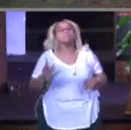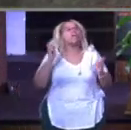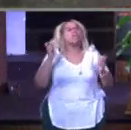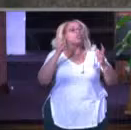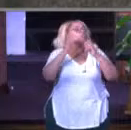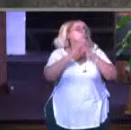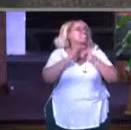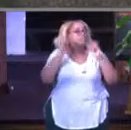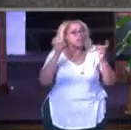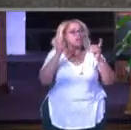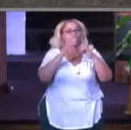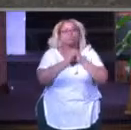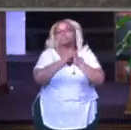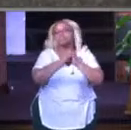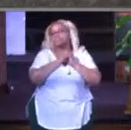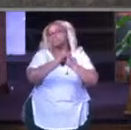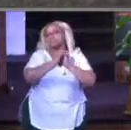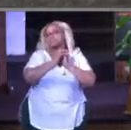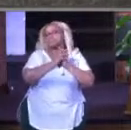Hallelujah.